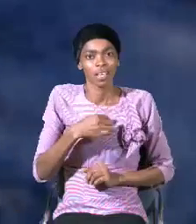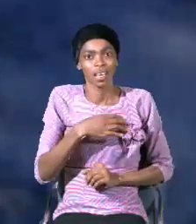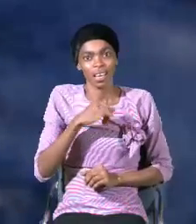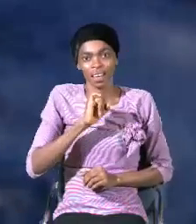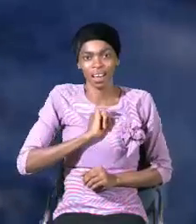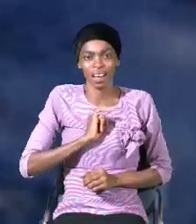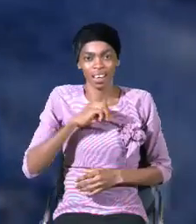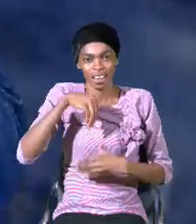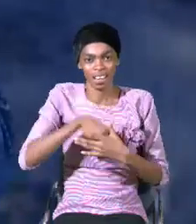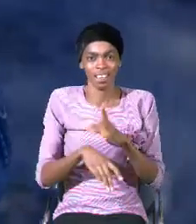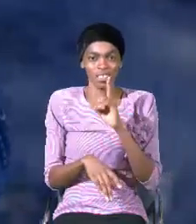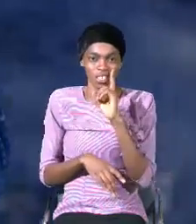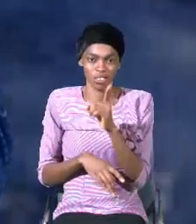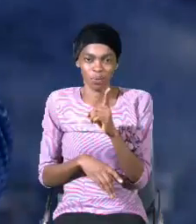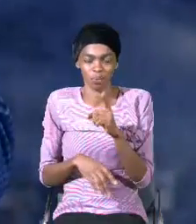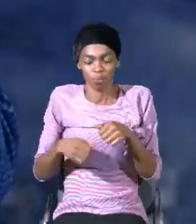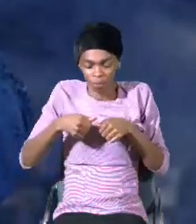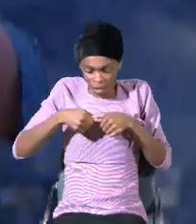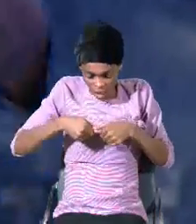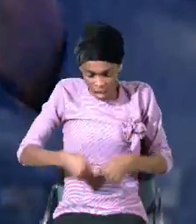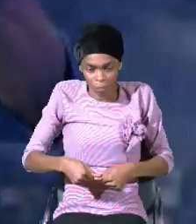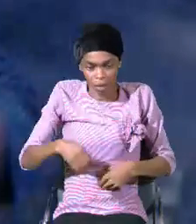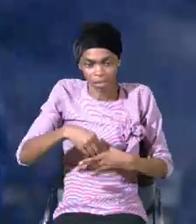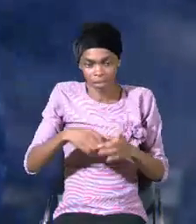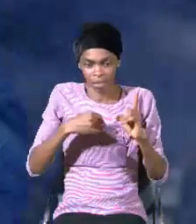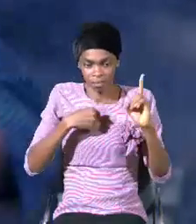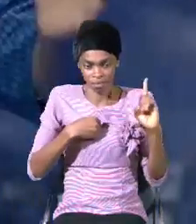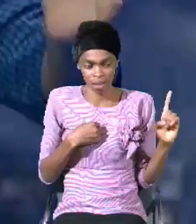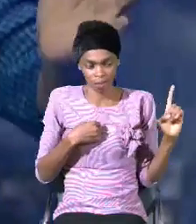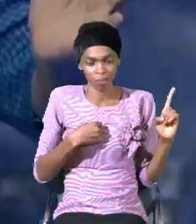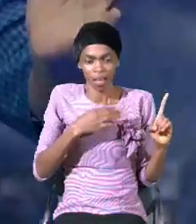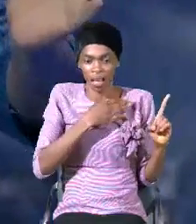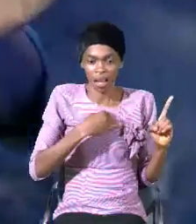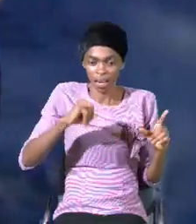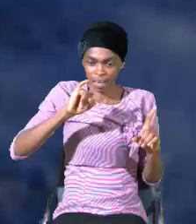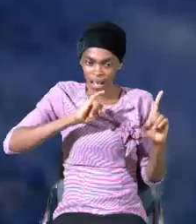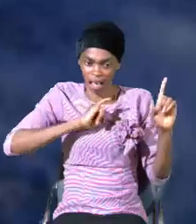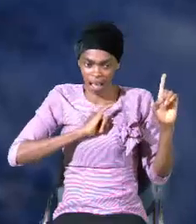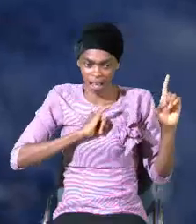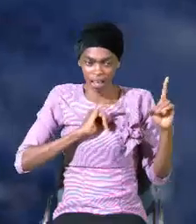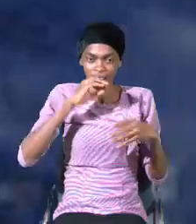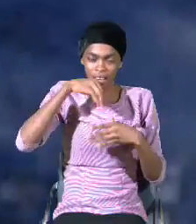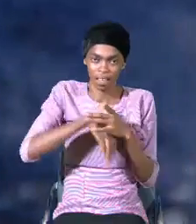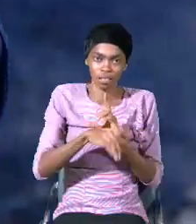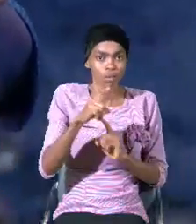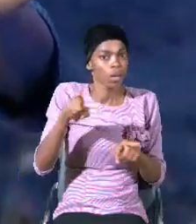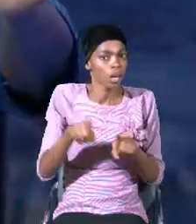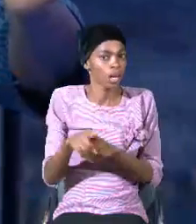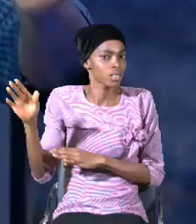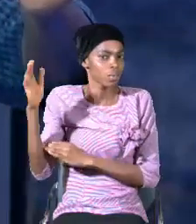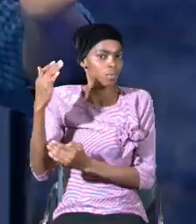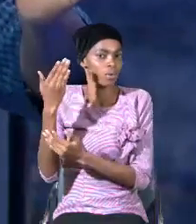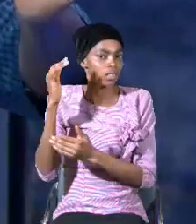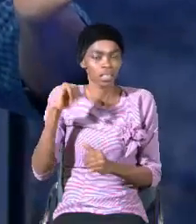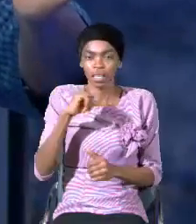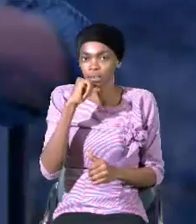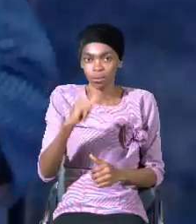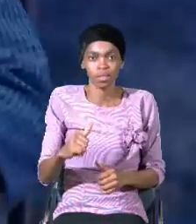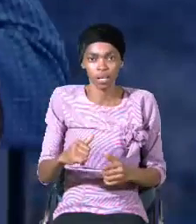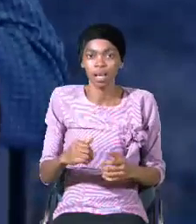you. Abide in me and I in you. As the branch cannot bear fruit of